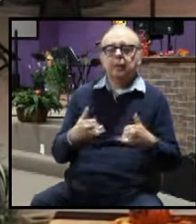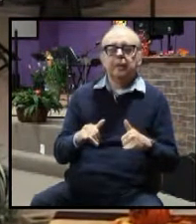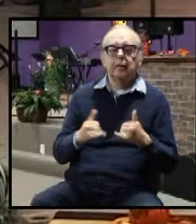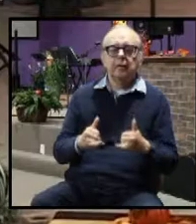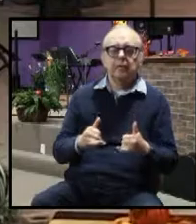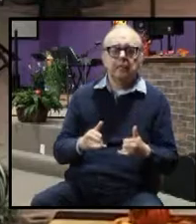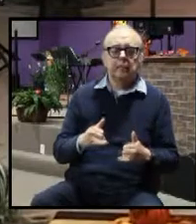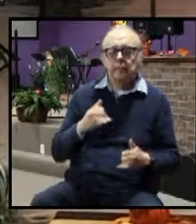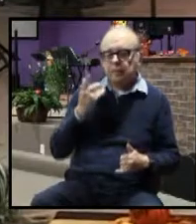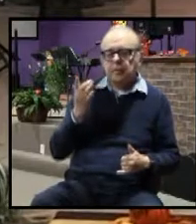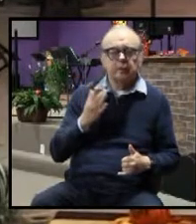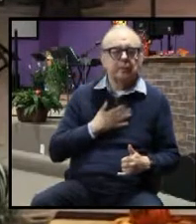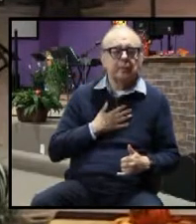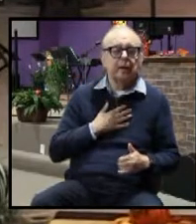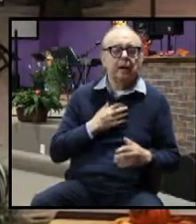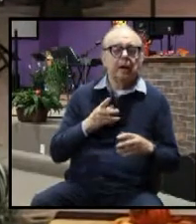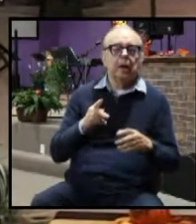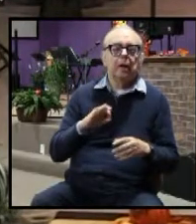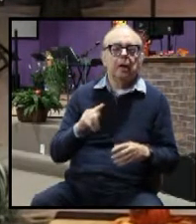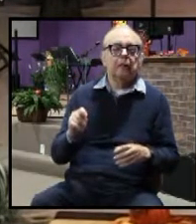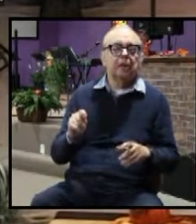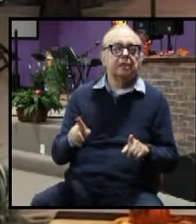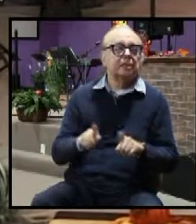But you just can't figure out what's the plot line